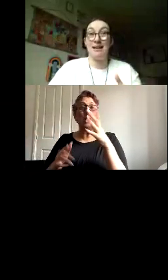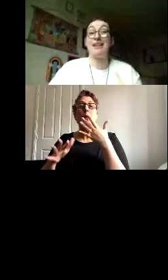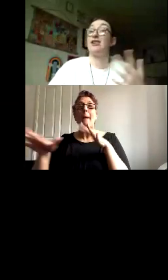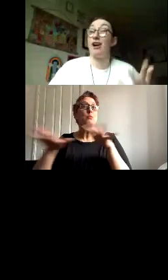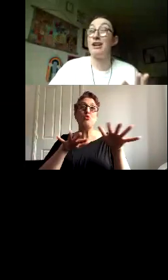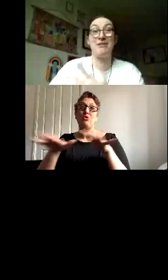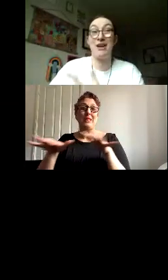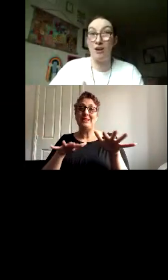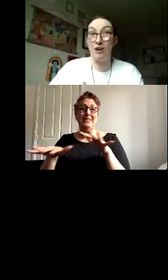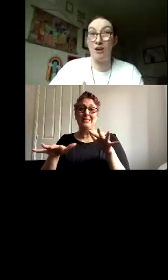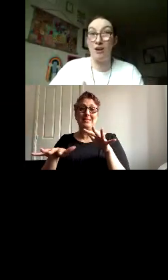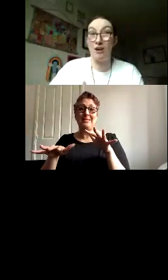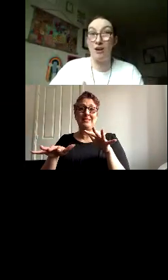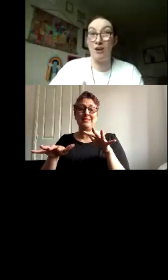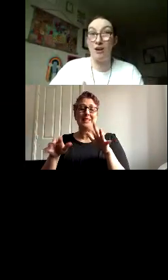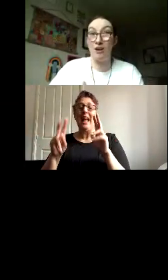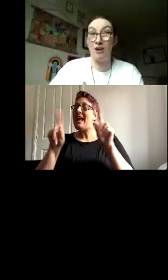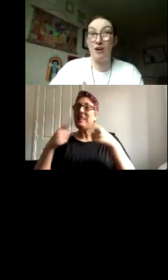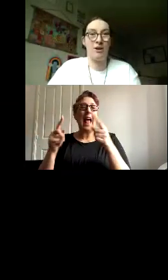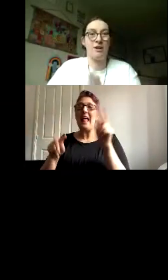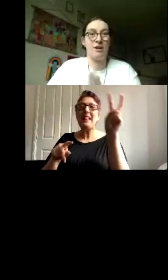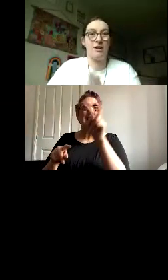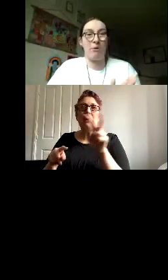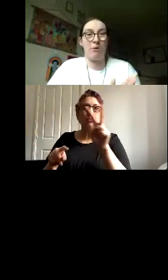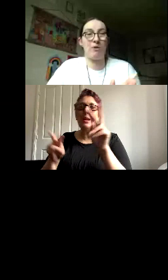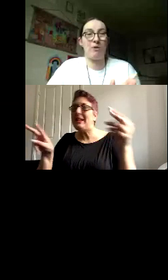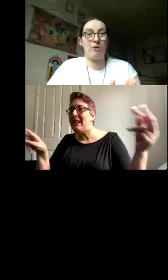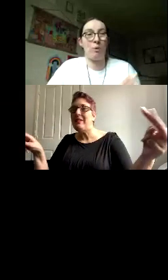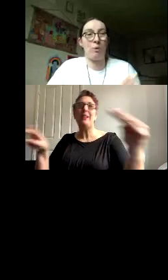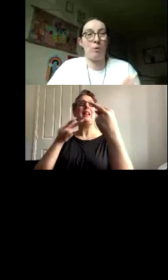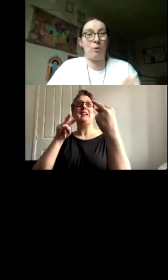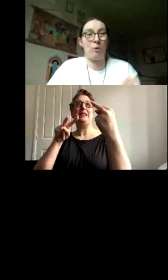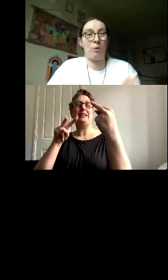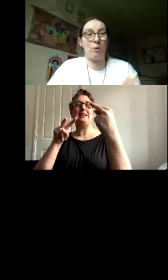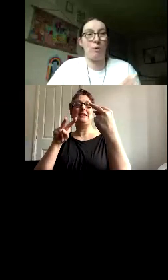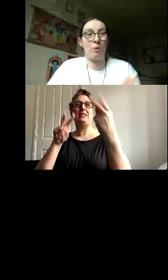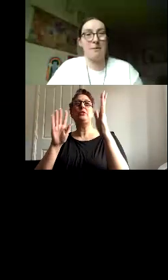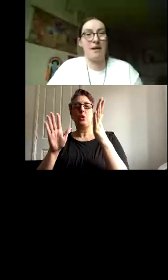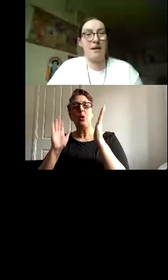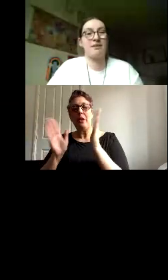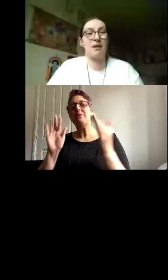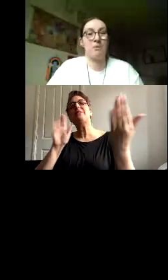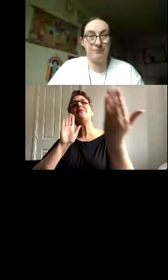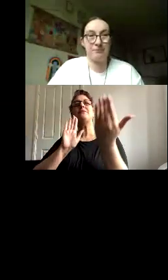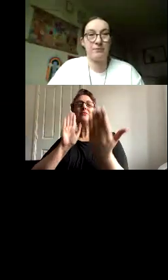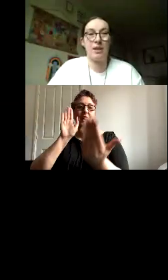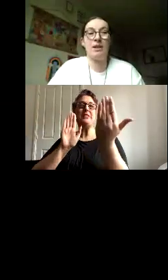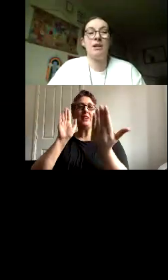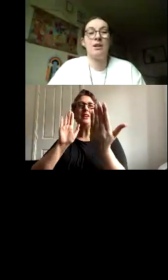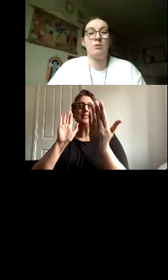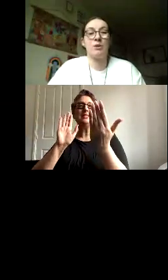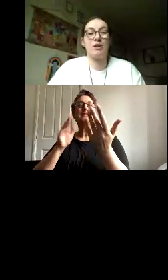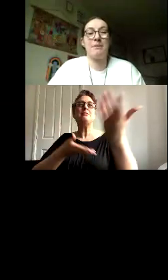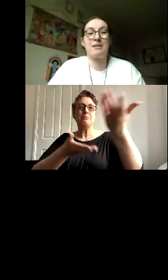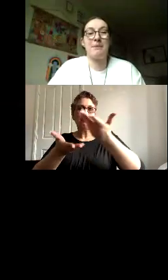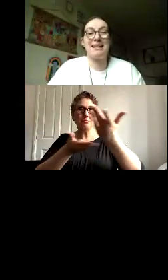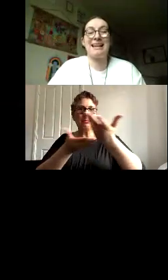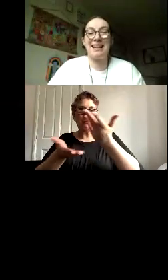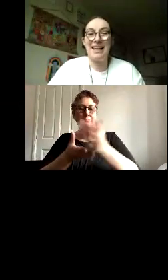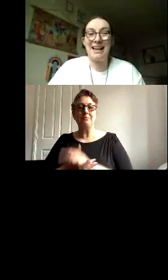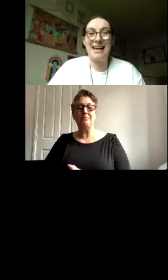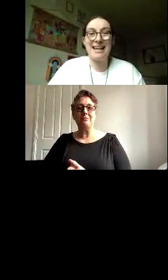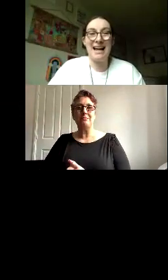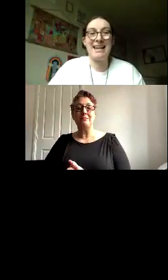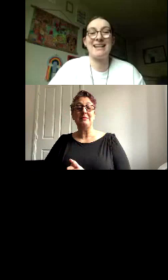moving, and some of them not looking at you. So it's really important that we're always facing the person that we're speaking to. We should be